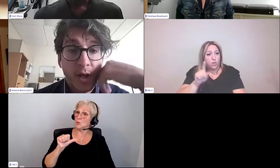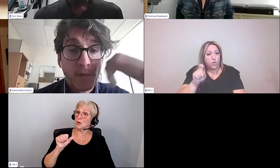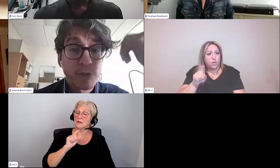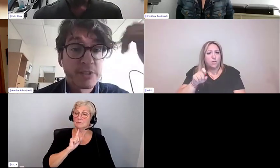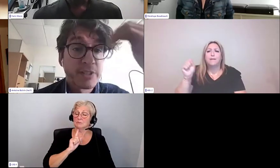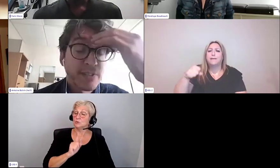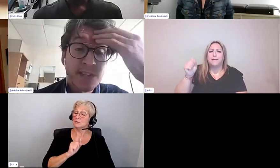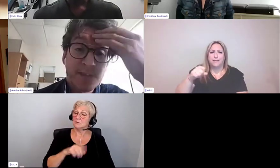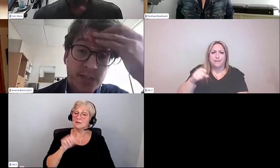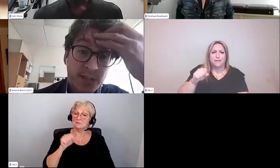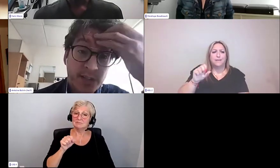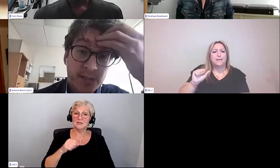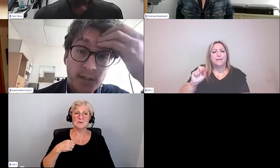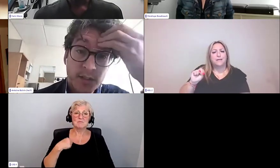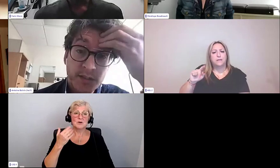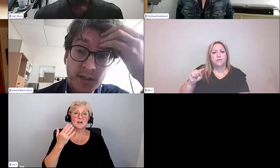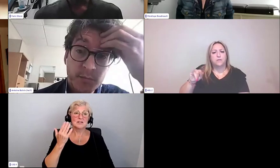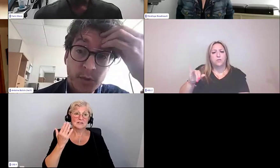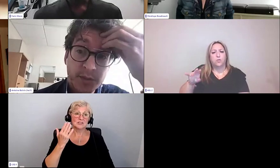Absolutely.